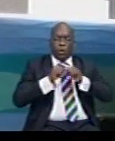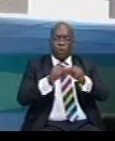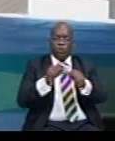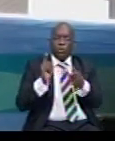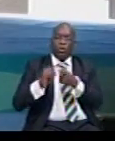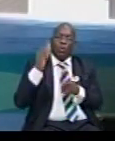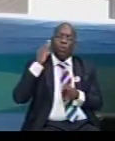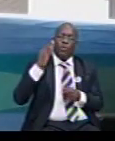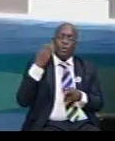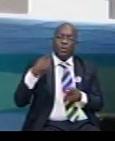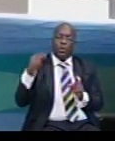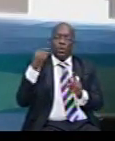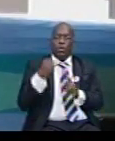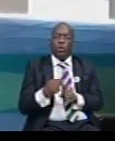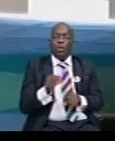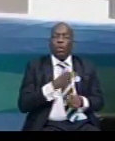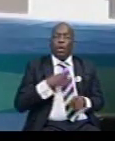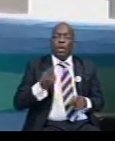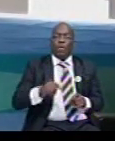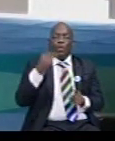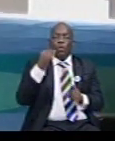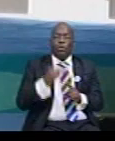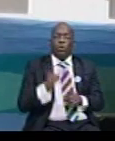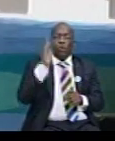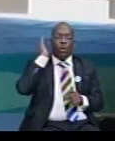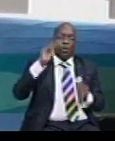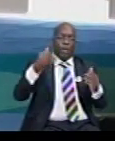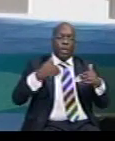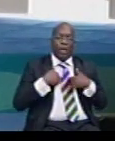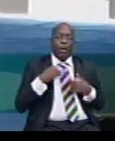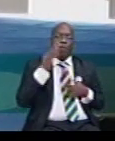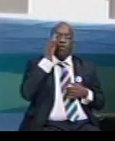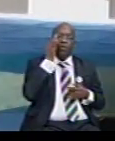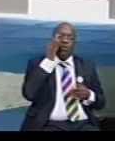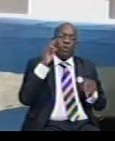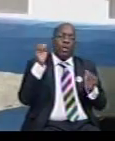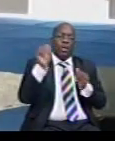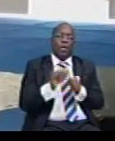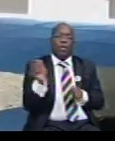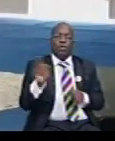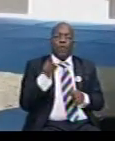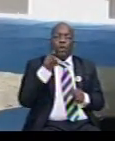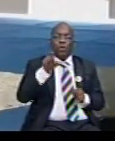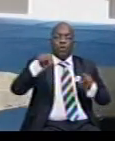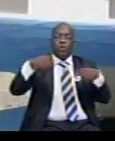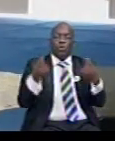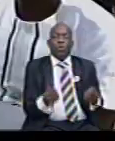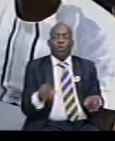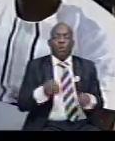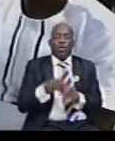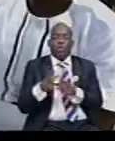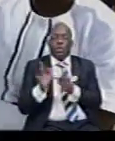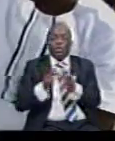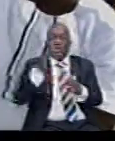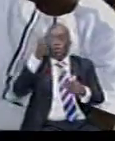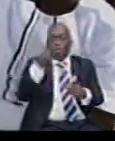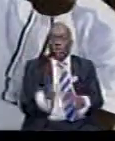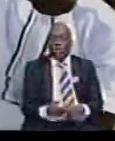word, and the word will bear fruit everywhere you go in Jesus' name.